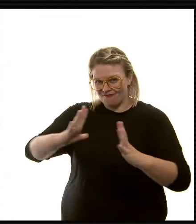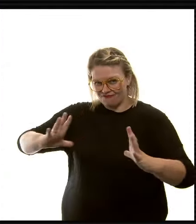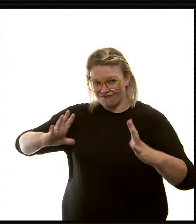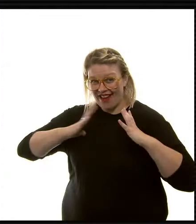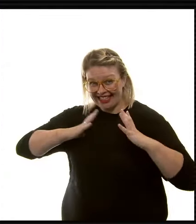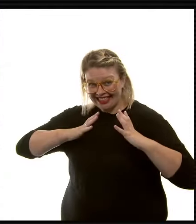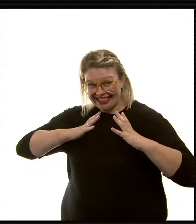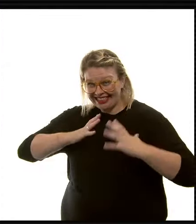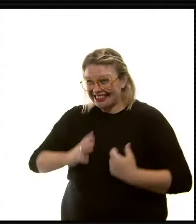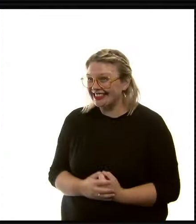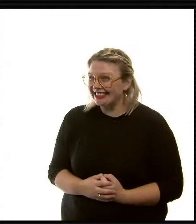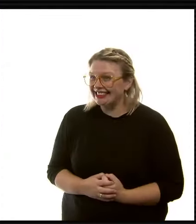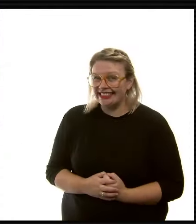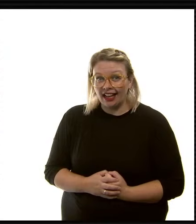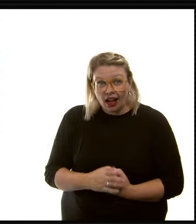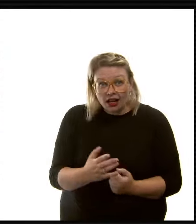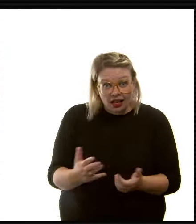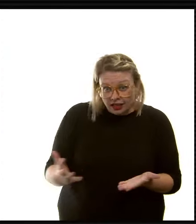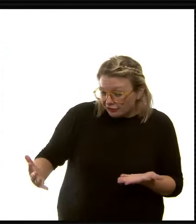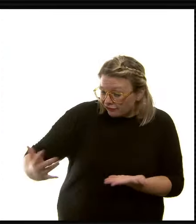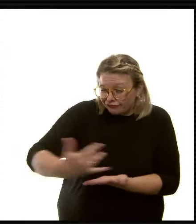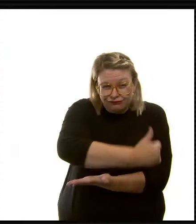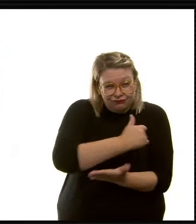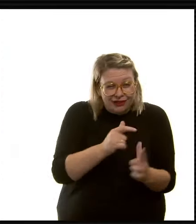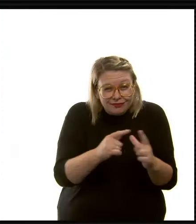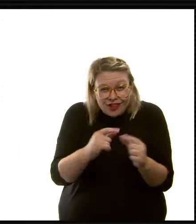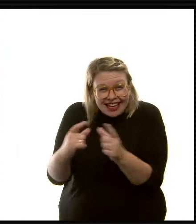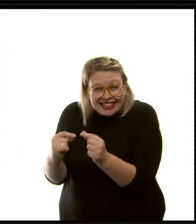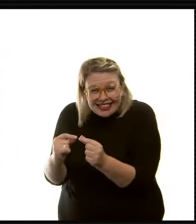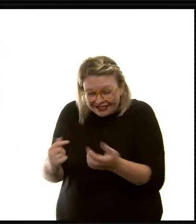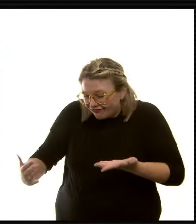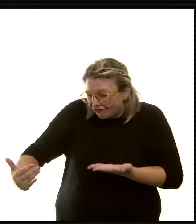up. So really, grab your bricks.